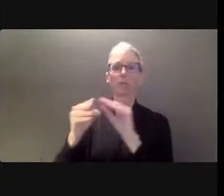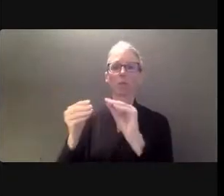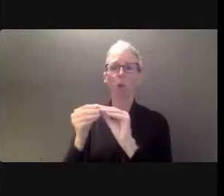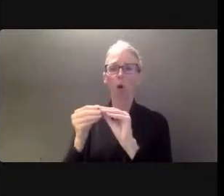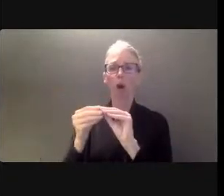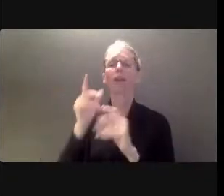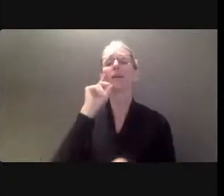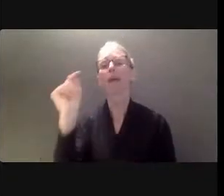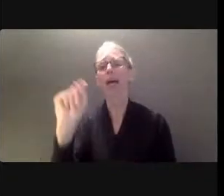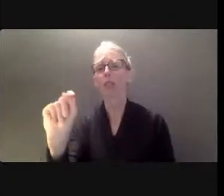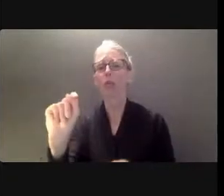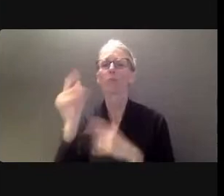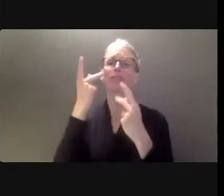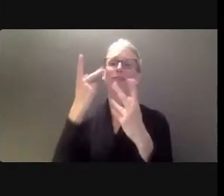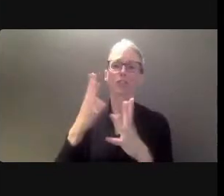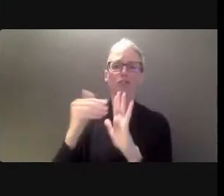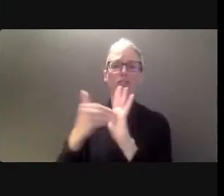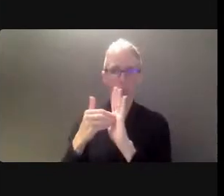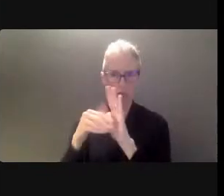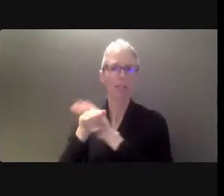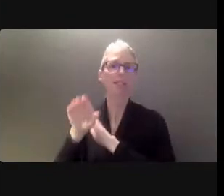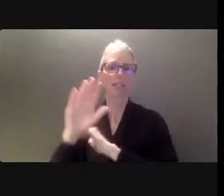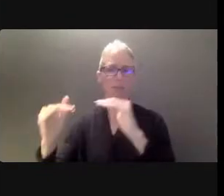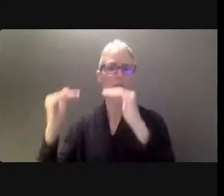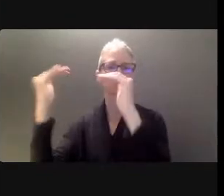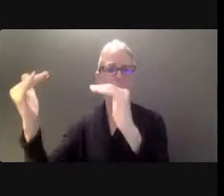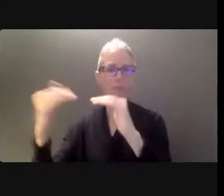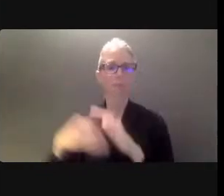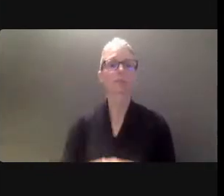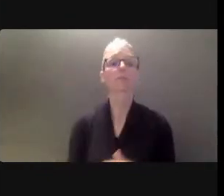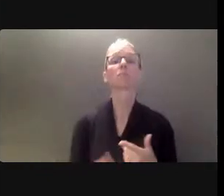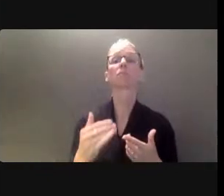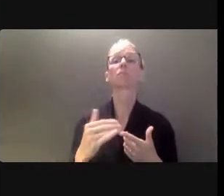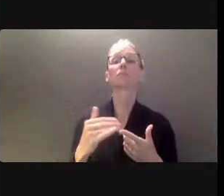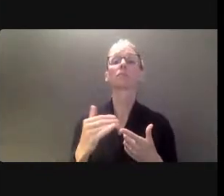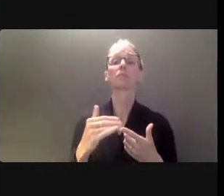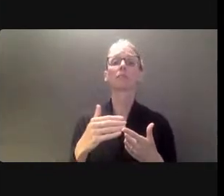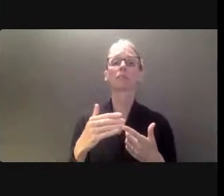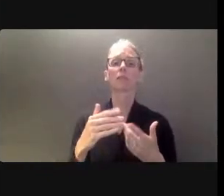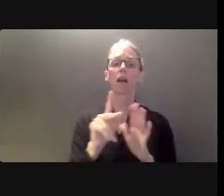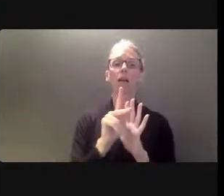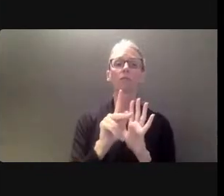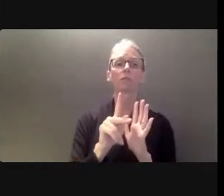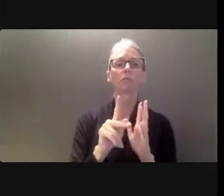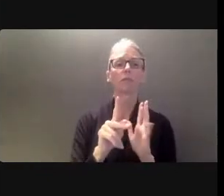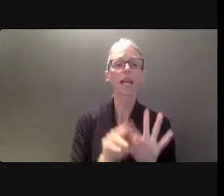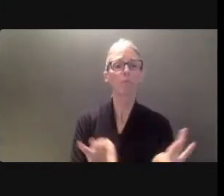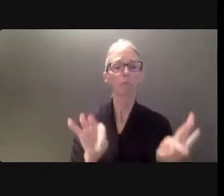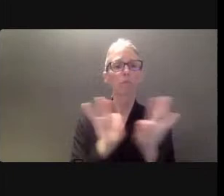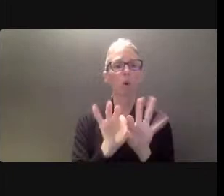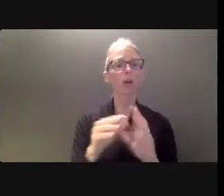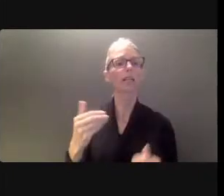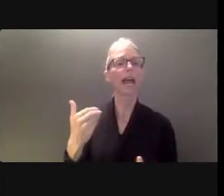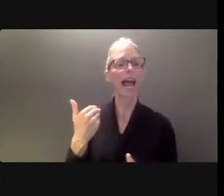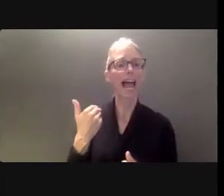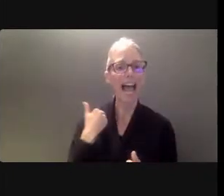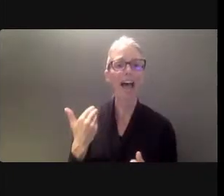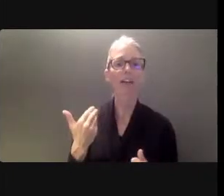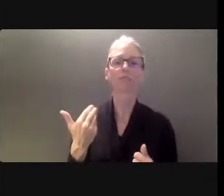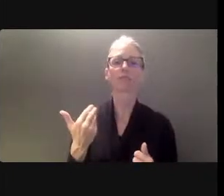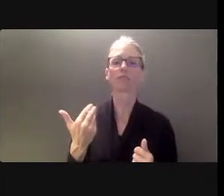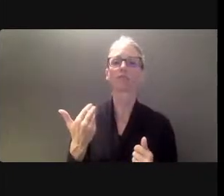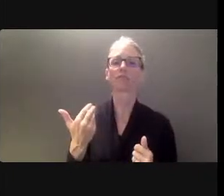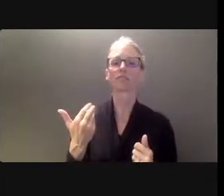special access programs such as discounted access programs, 3, ensure representation of people with disabilities